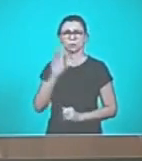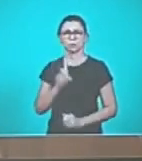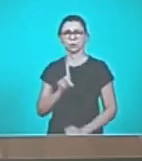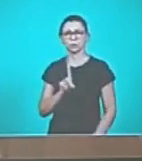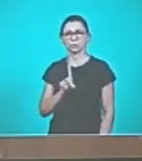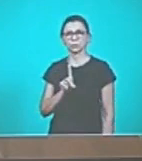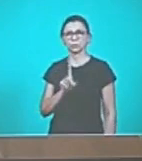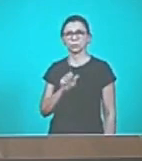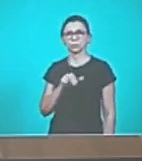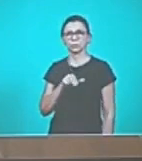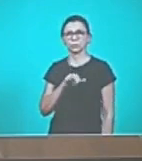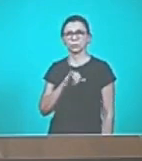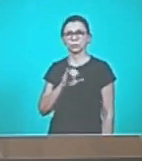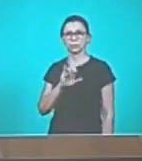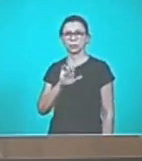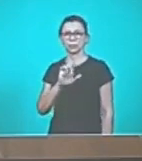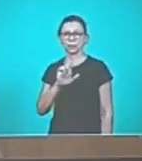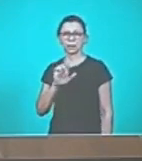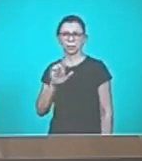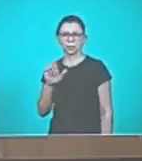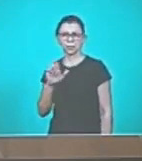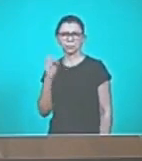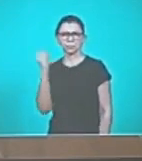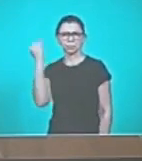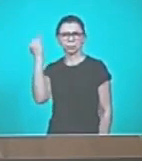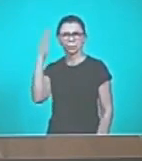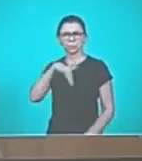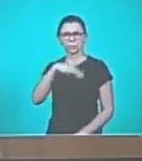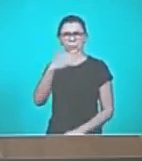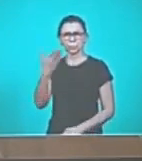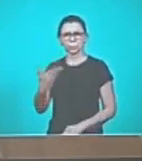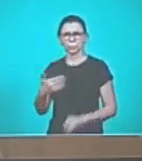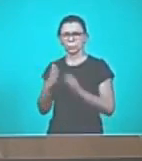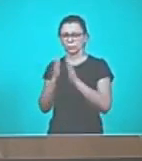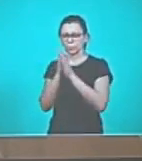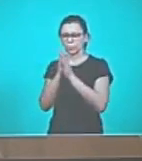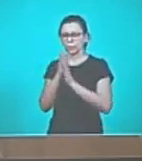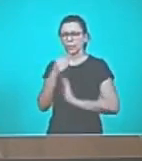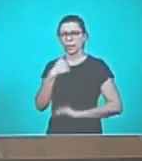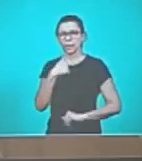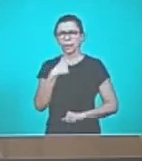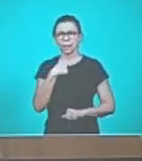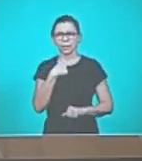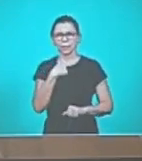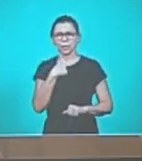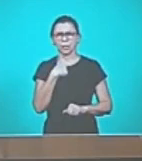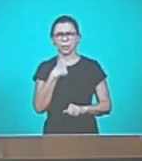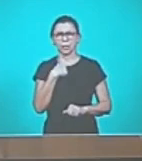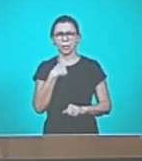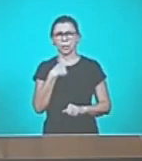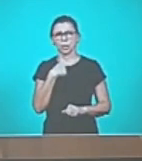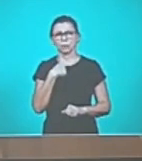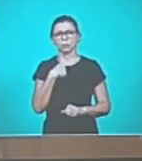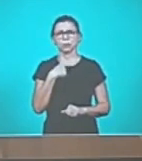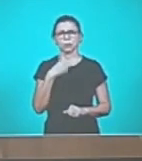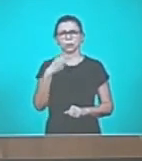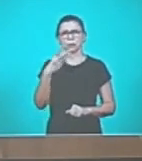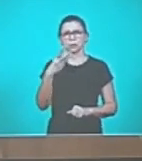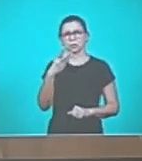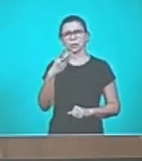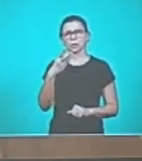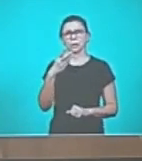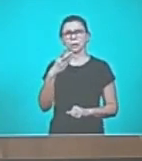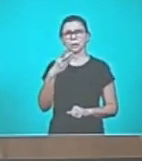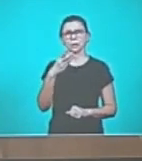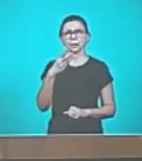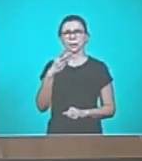an adolescent. Let us pray for him throughout this night. And we're going to pray from 3 through 3:15 in the